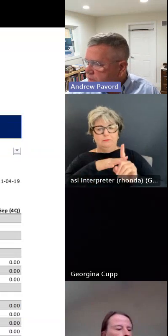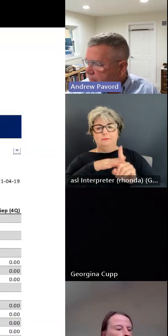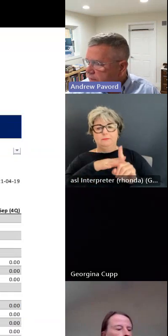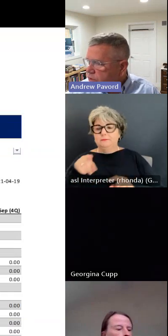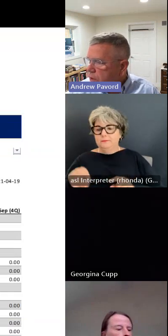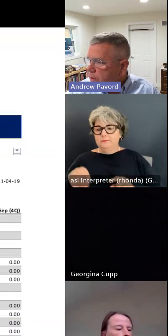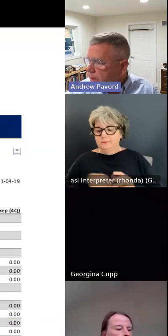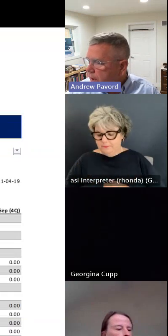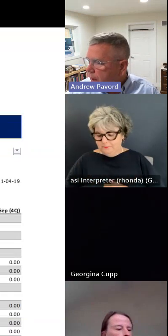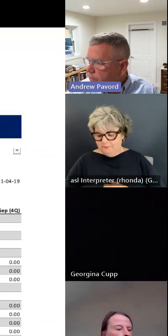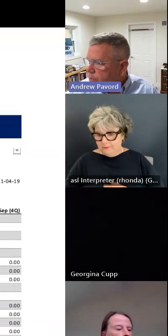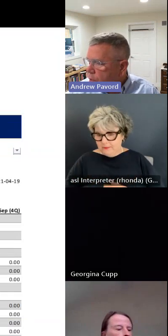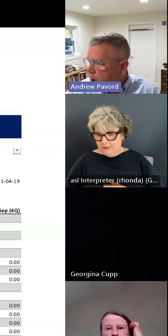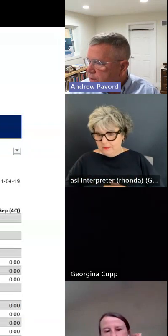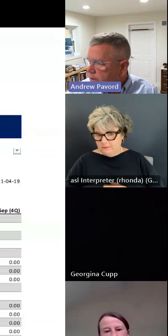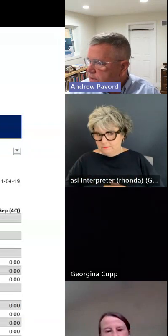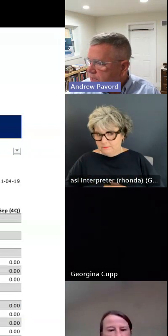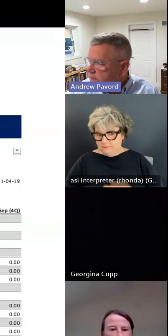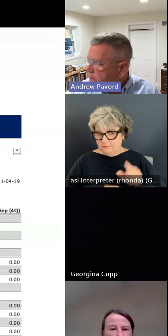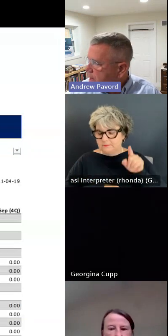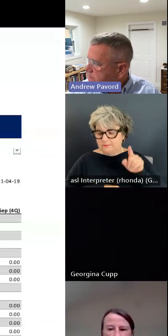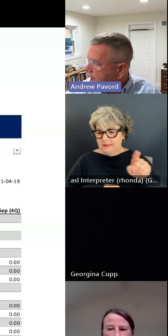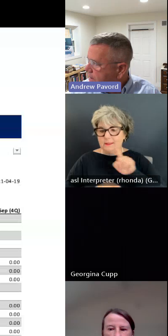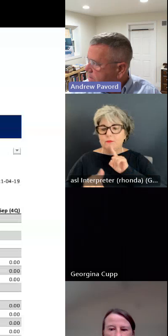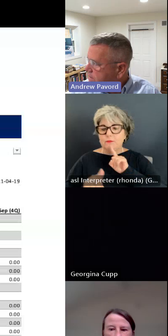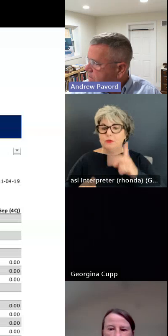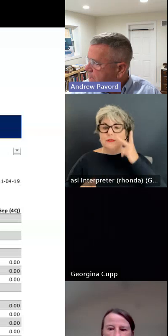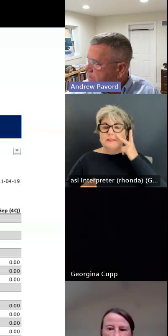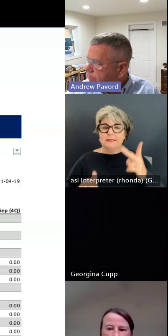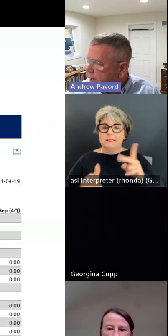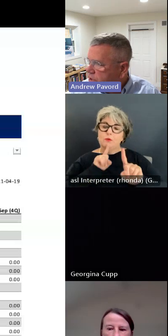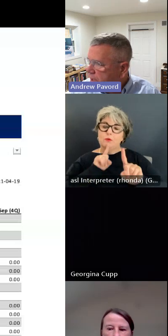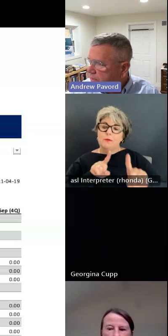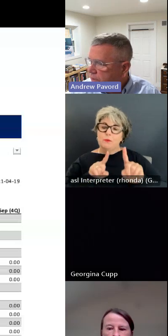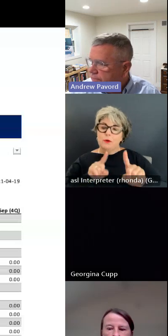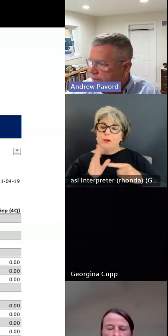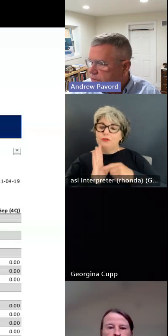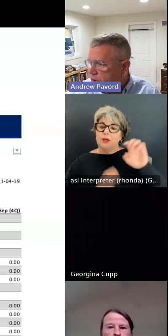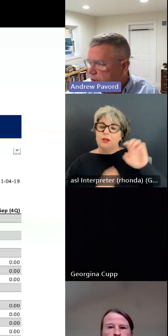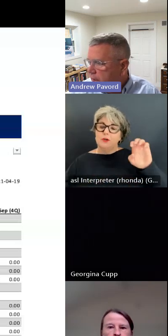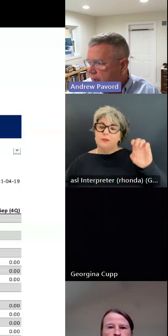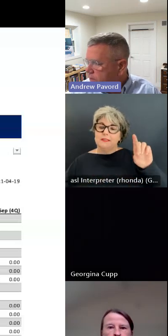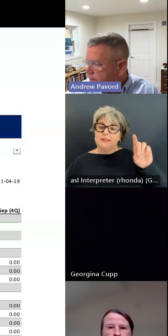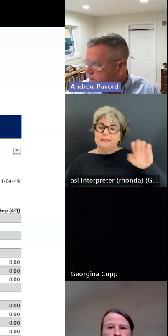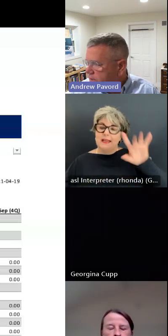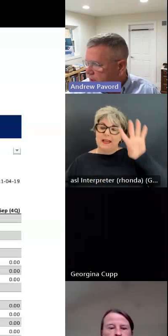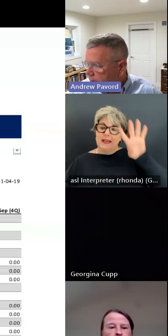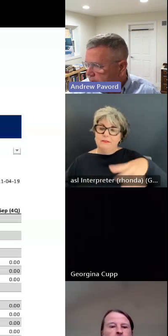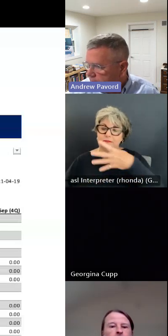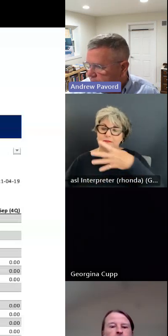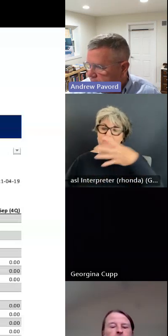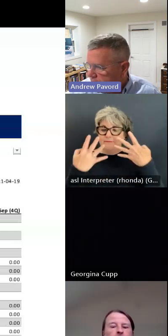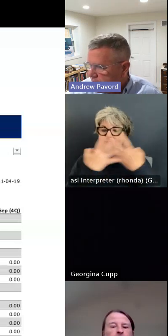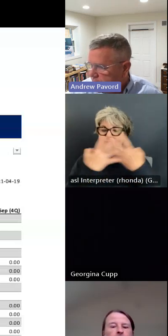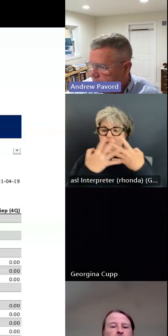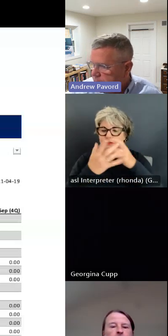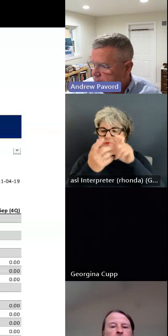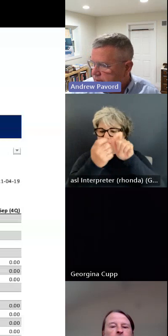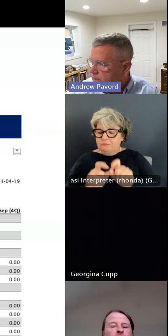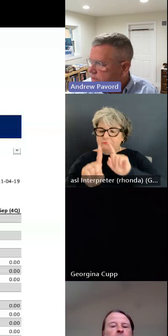So this is the actual report. You can see it comes out as an Excel spreadsheet with a filter, and you can see all the